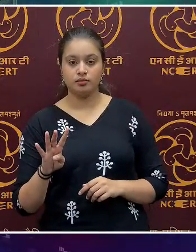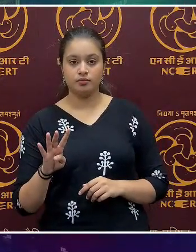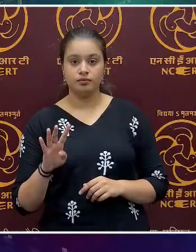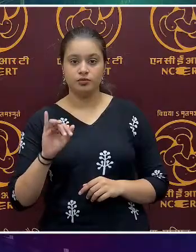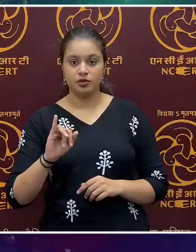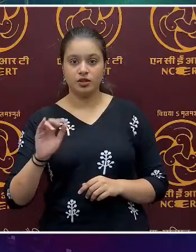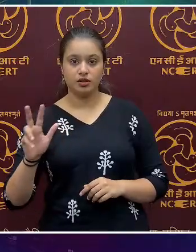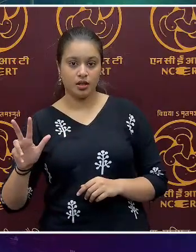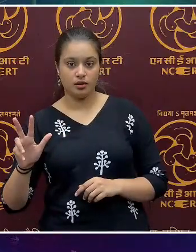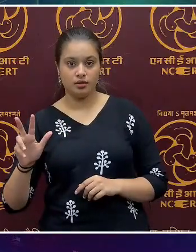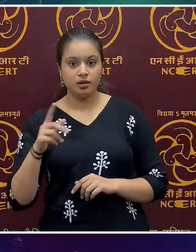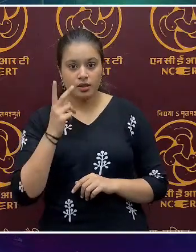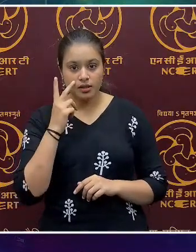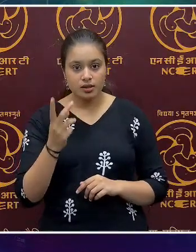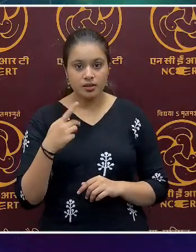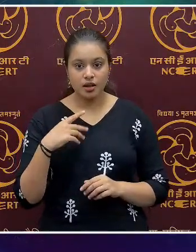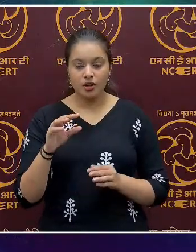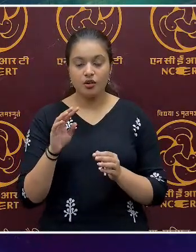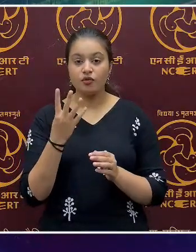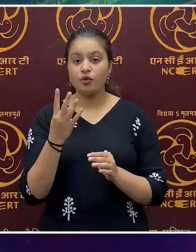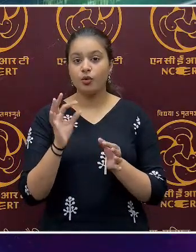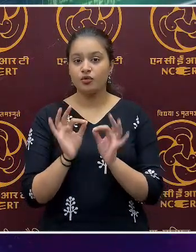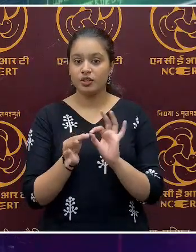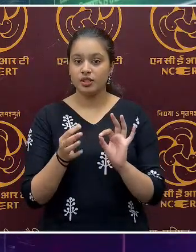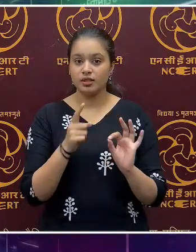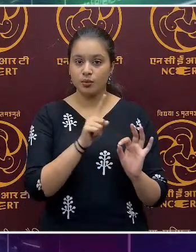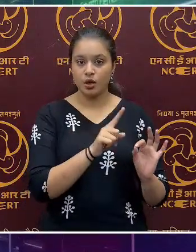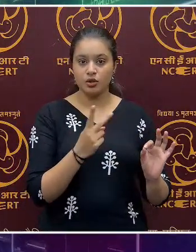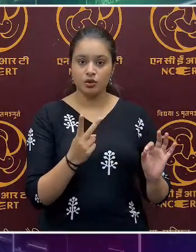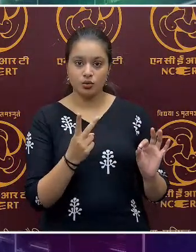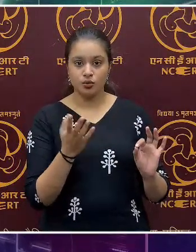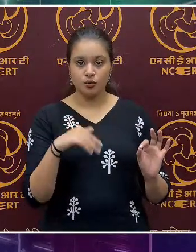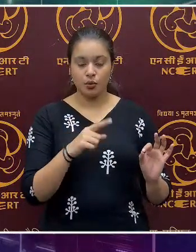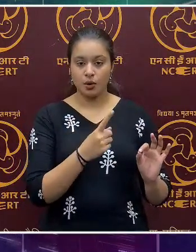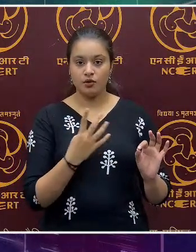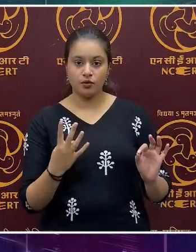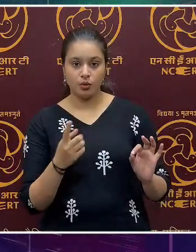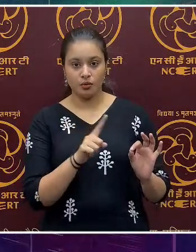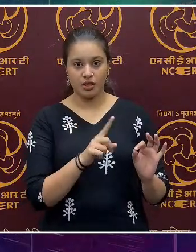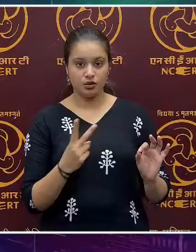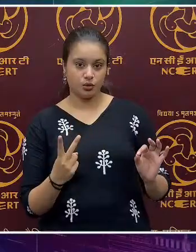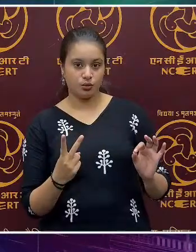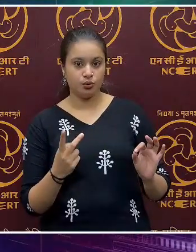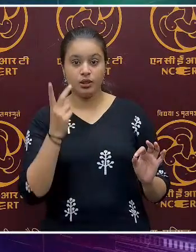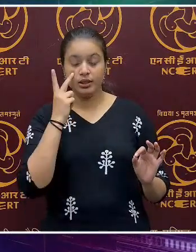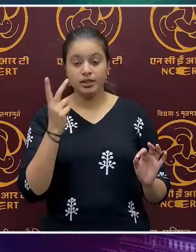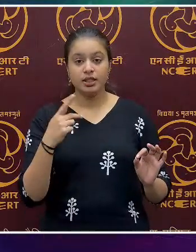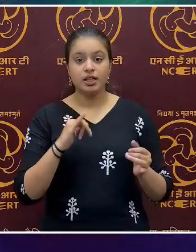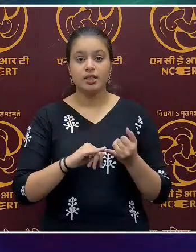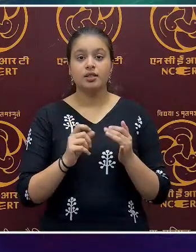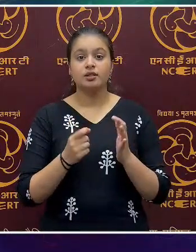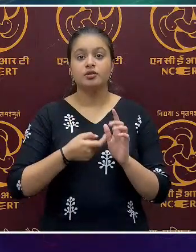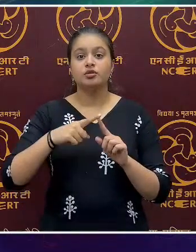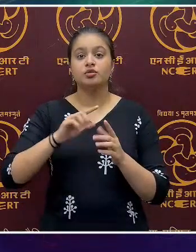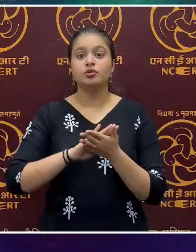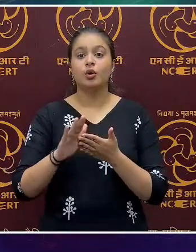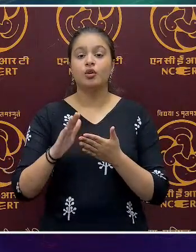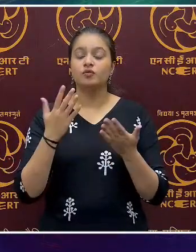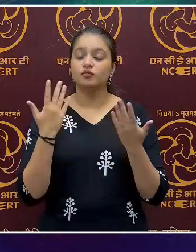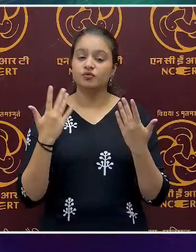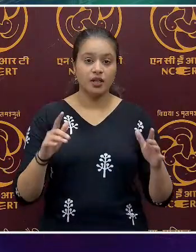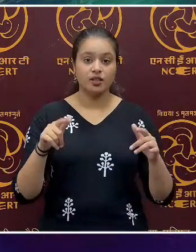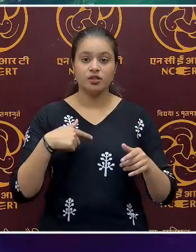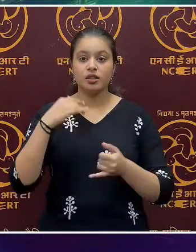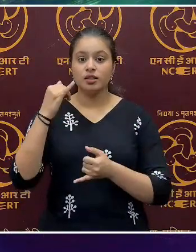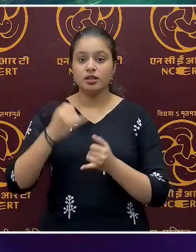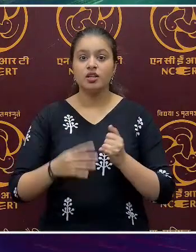6, 8, and you can see 4 is fixed, 1, 2, then it will check for 1, 4, 1, 2. Now you can see the sorting is completed. It is good till